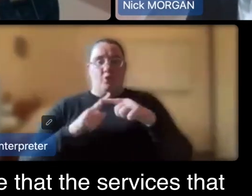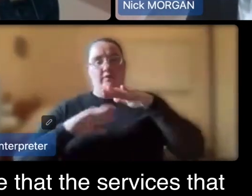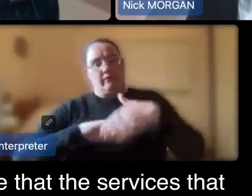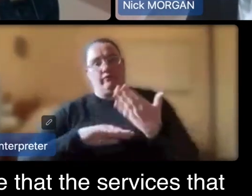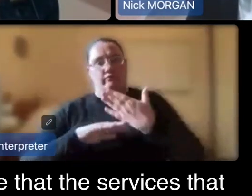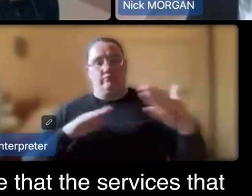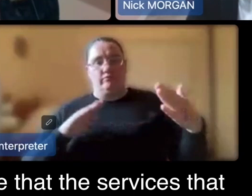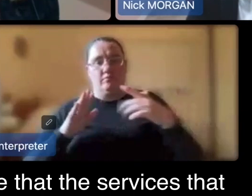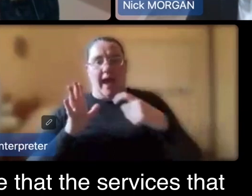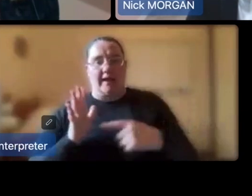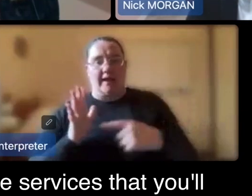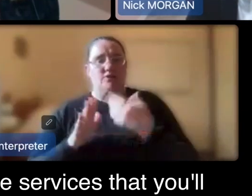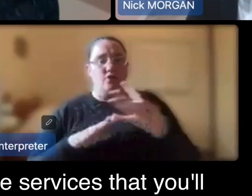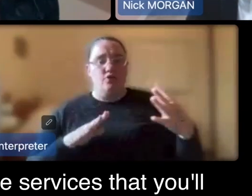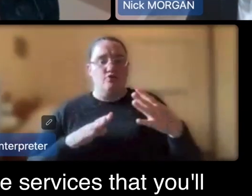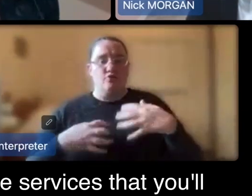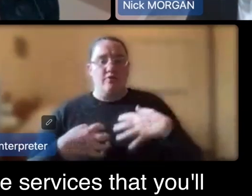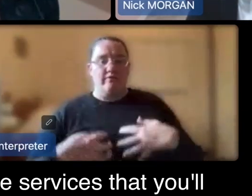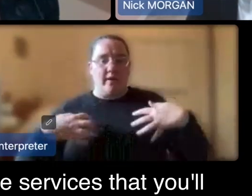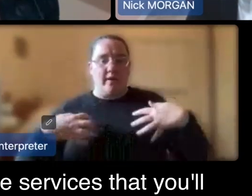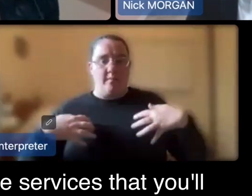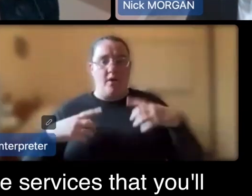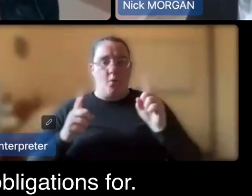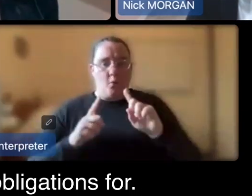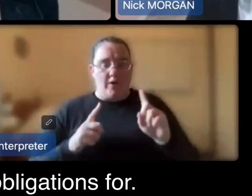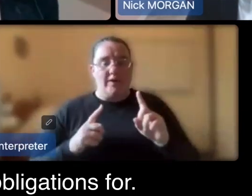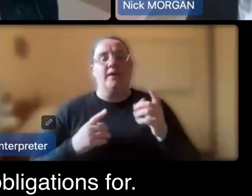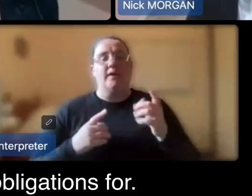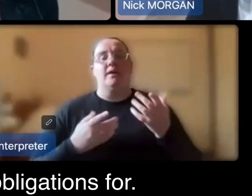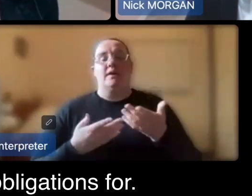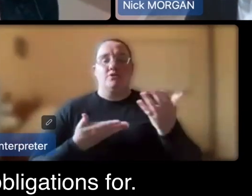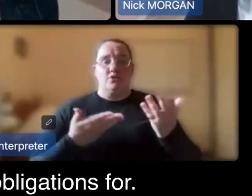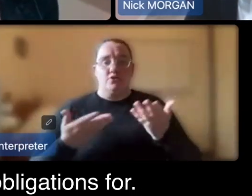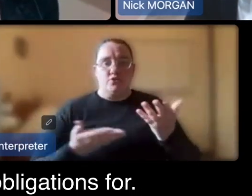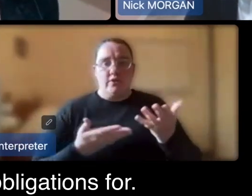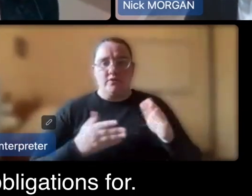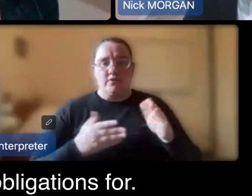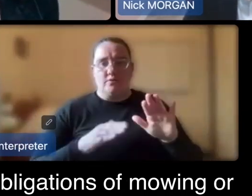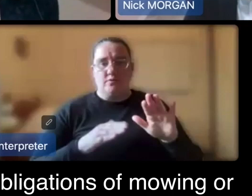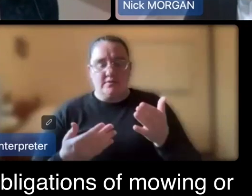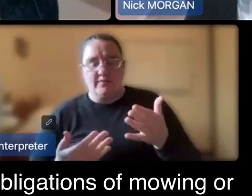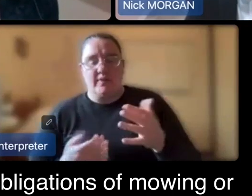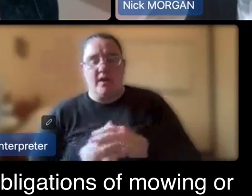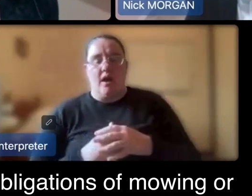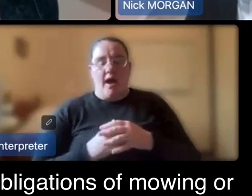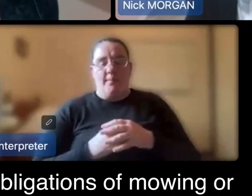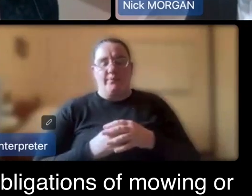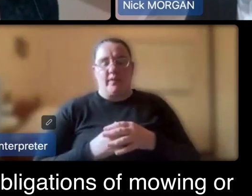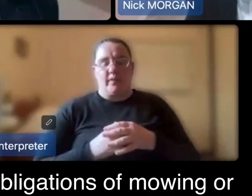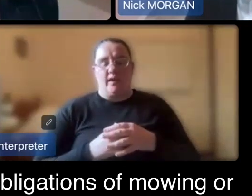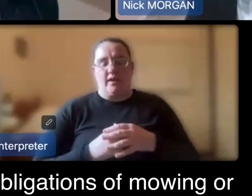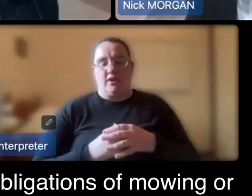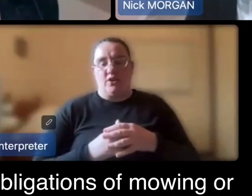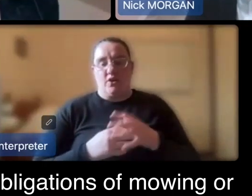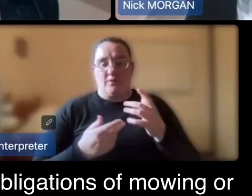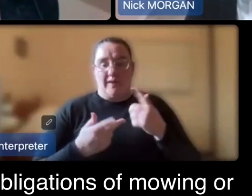that the services that you're providing will be the services that you'll need to meet the obligations for. So as Nick was